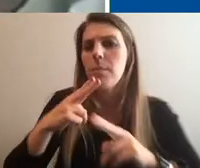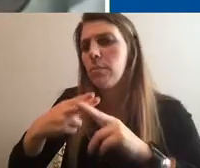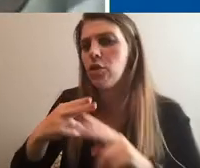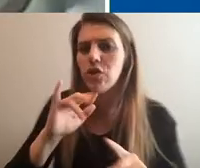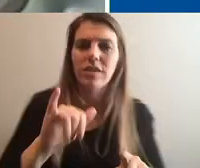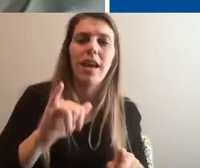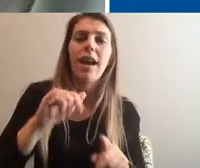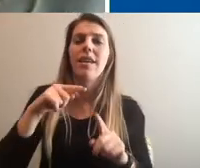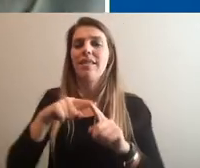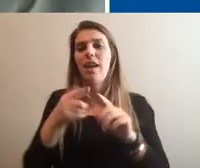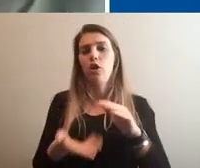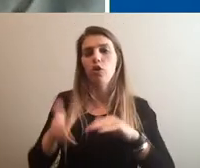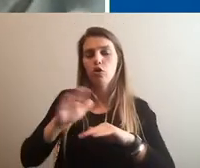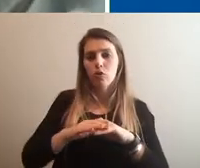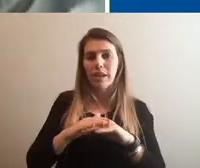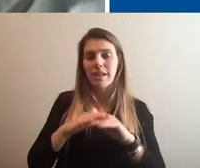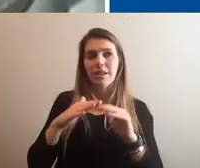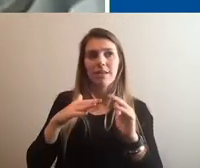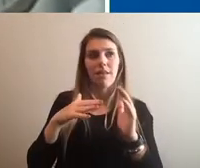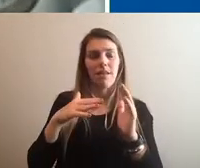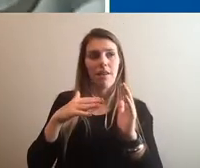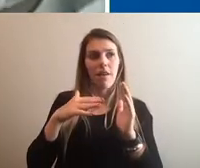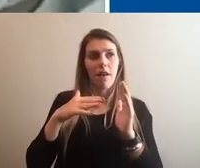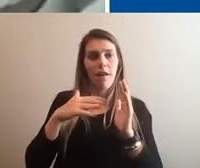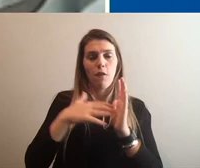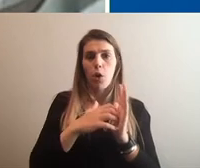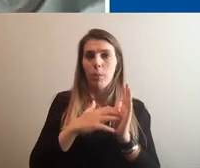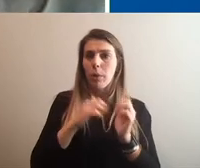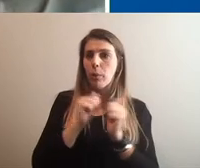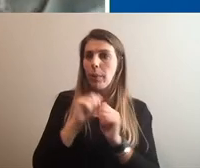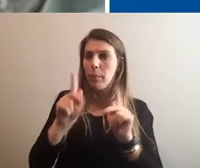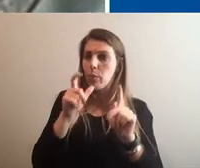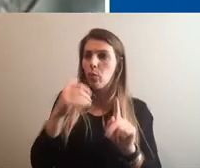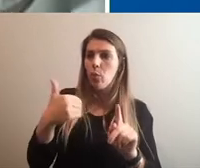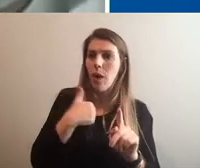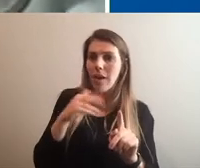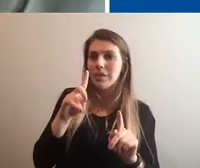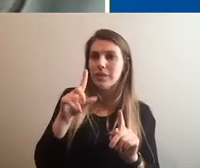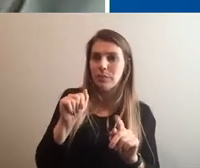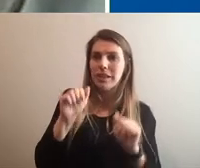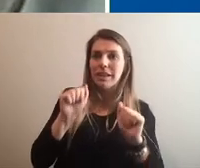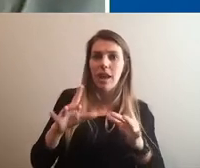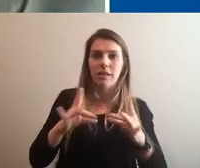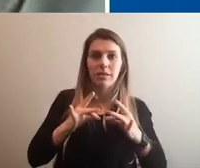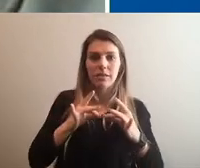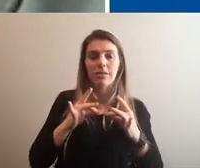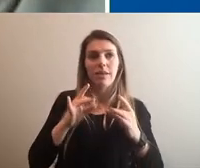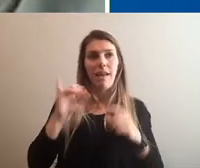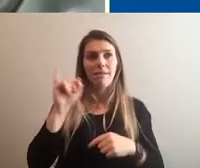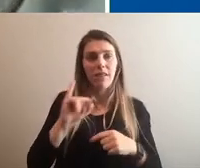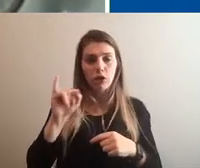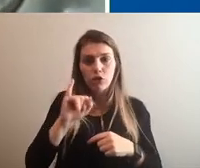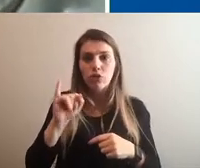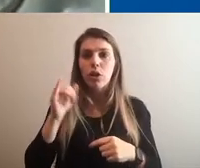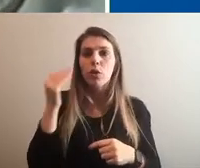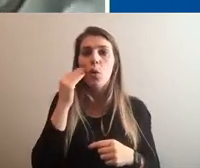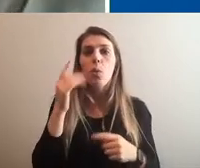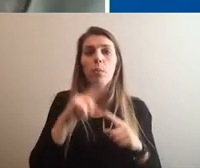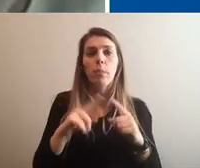the increased vulnerability of people with intellectual disabilities to be infected, but moreover, more importantly, to